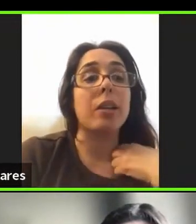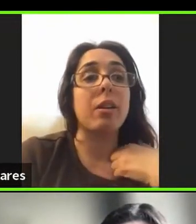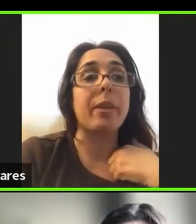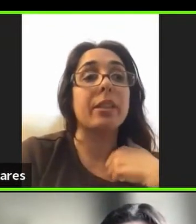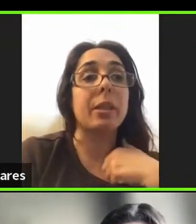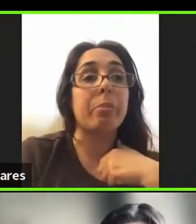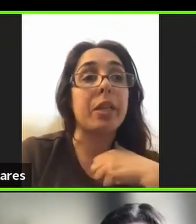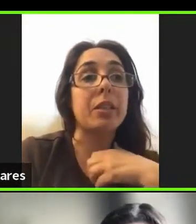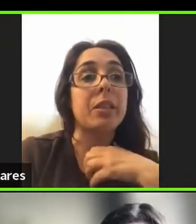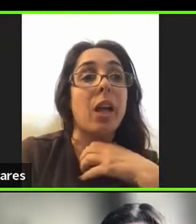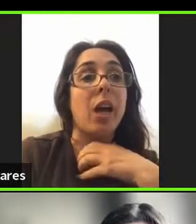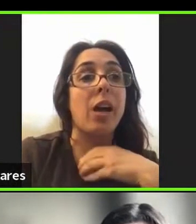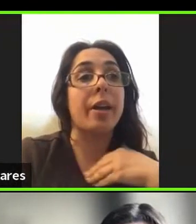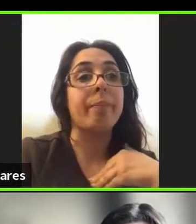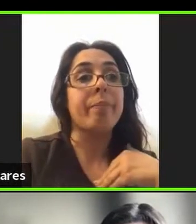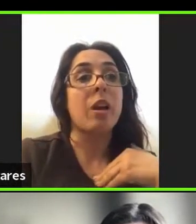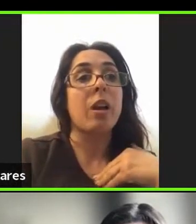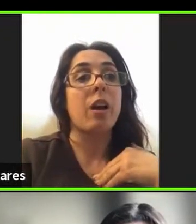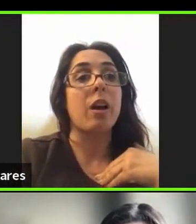by watching my siblings,